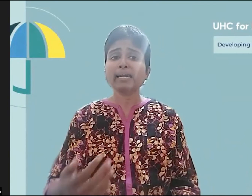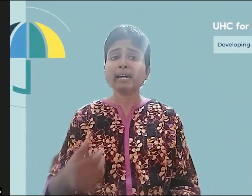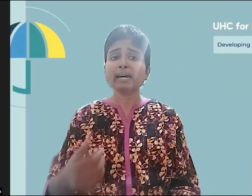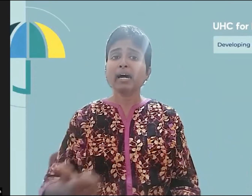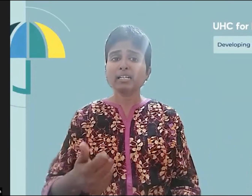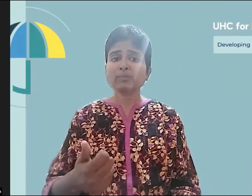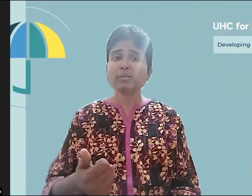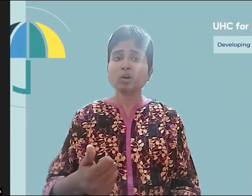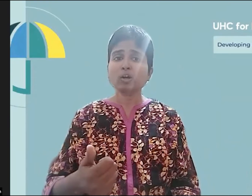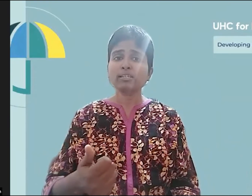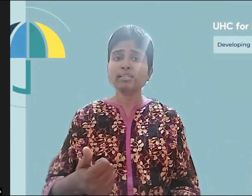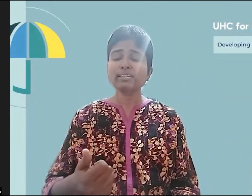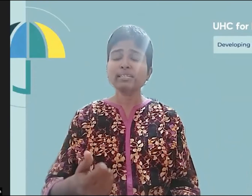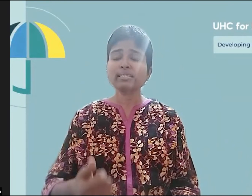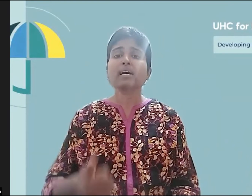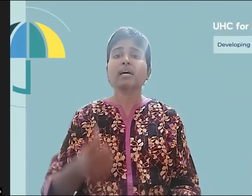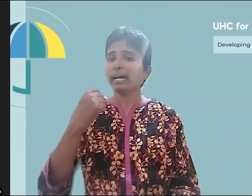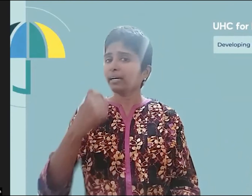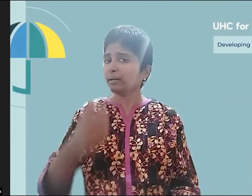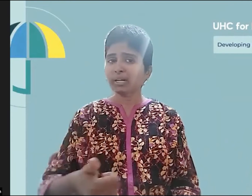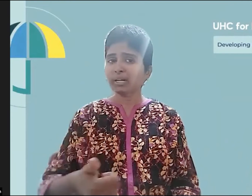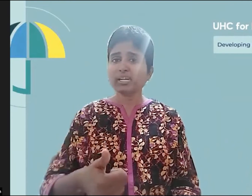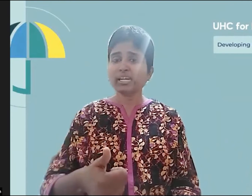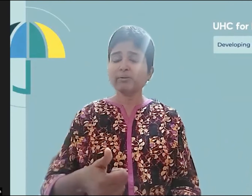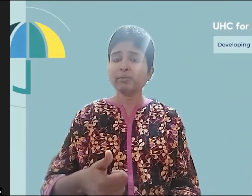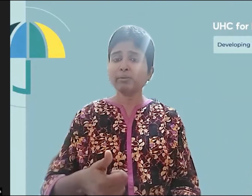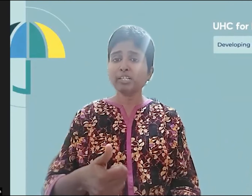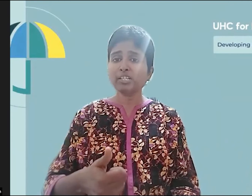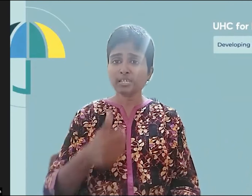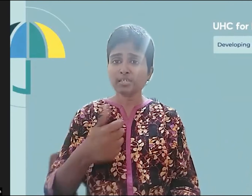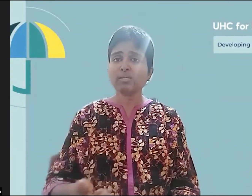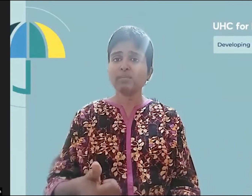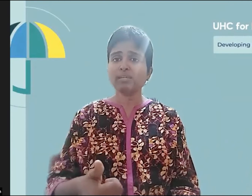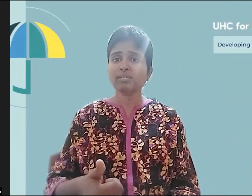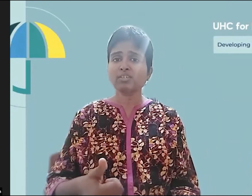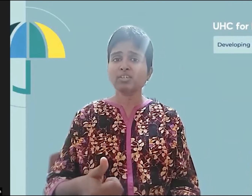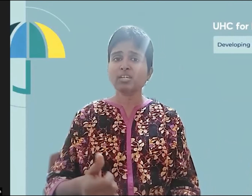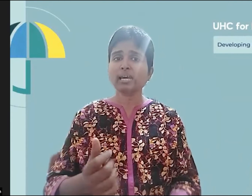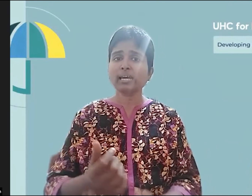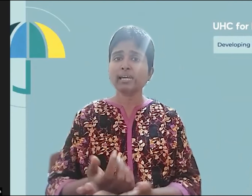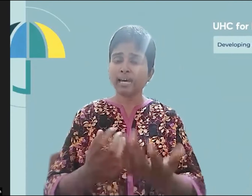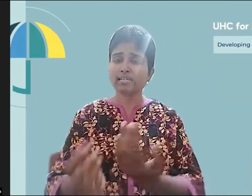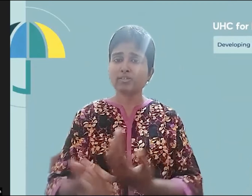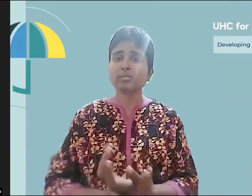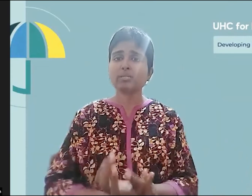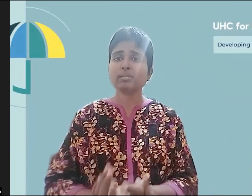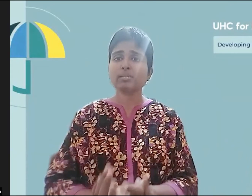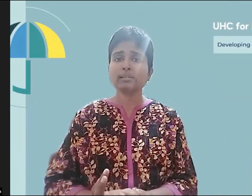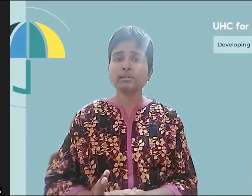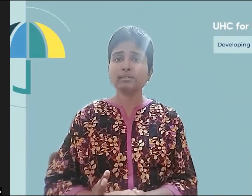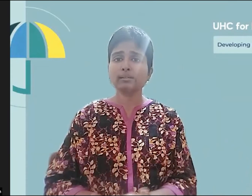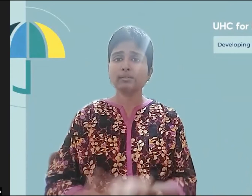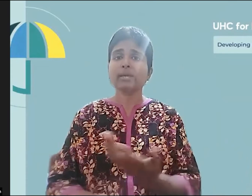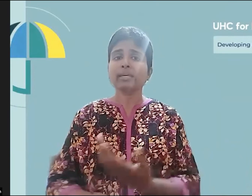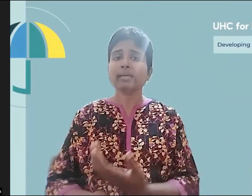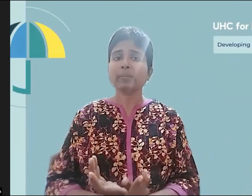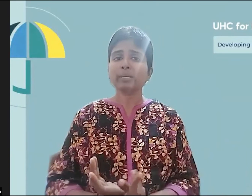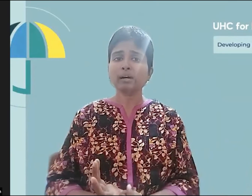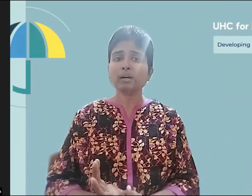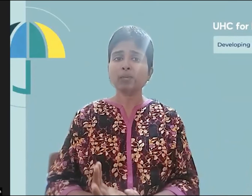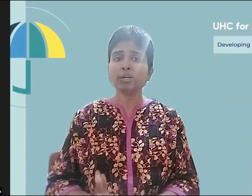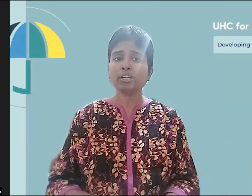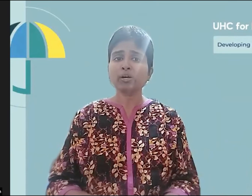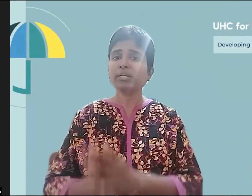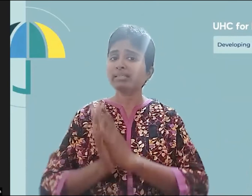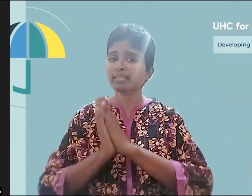And last but not the least, adequate budget is very, very essential. And as UHC campaigns